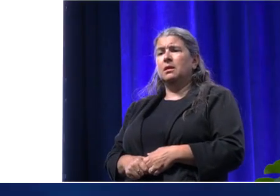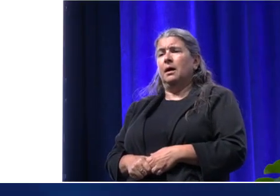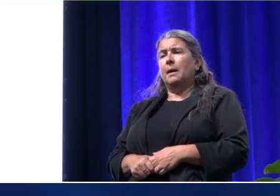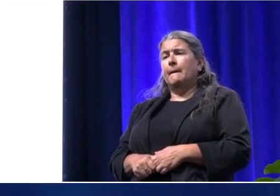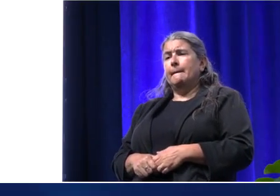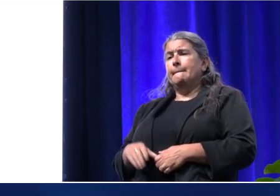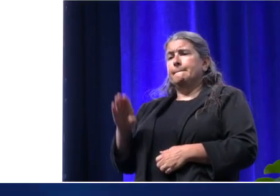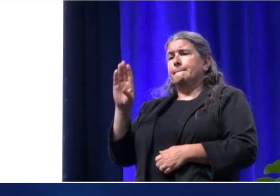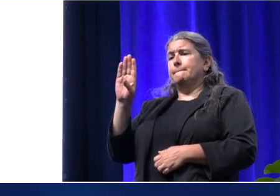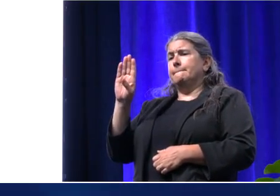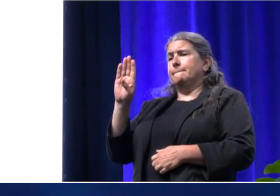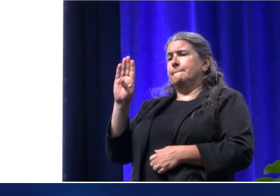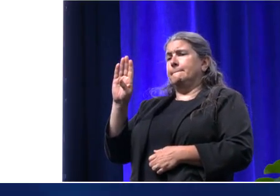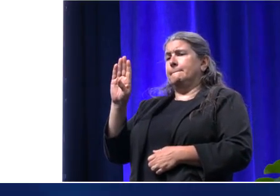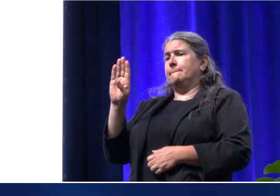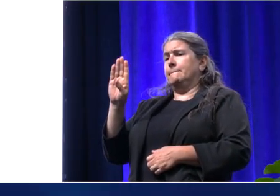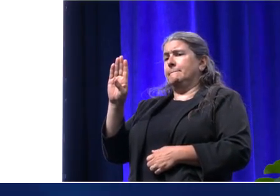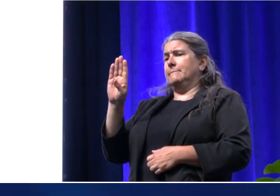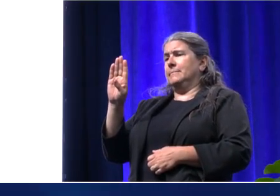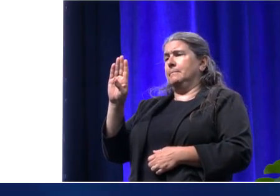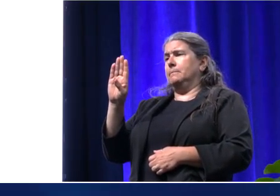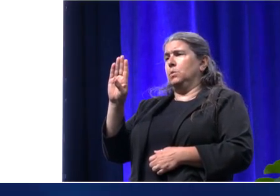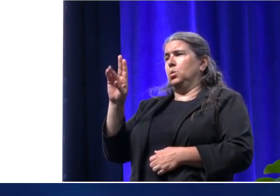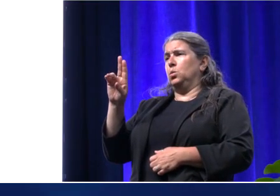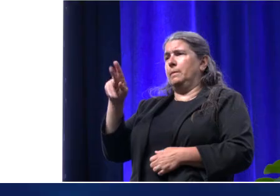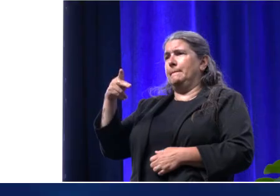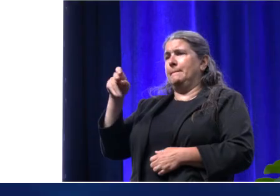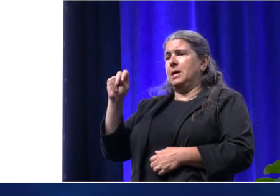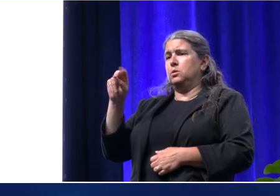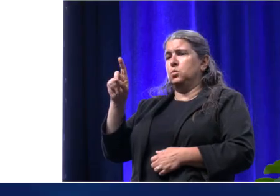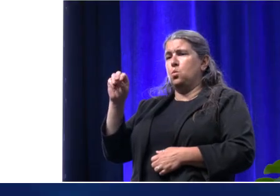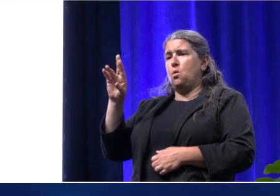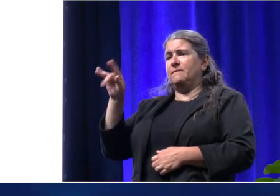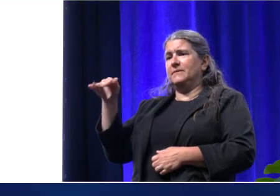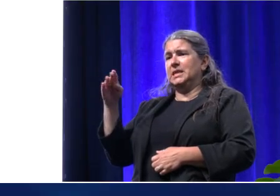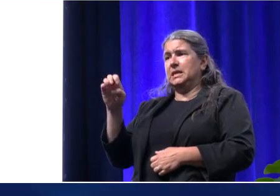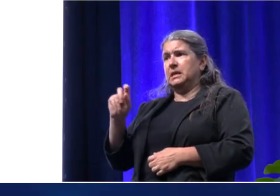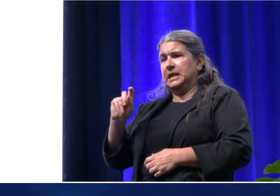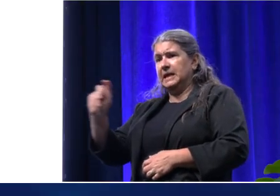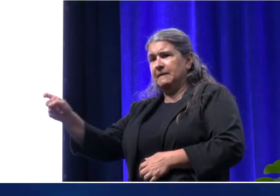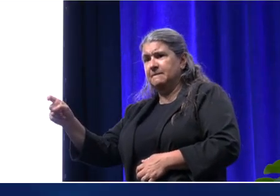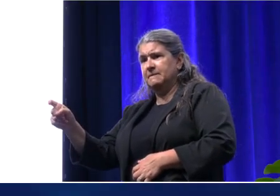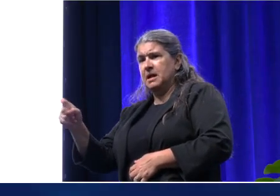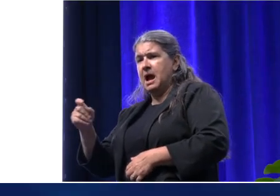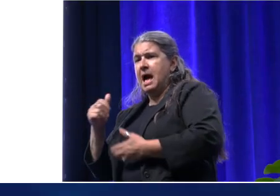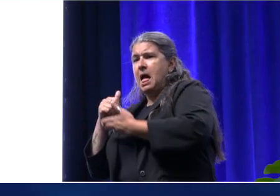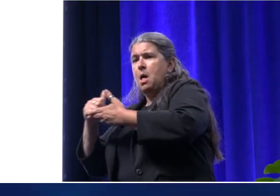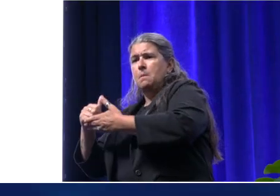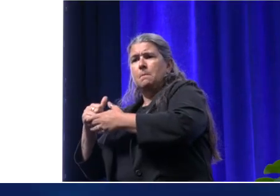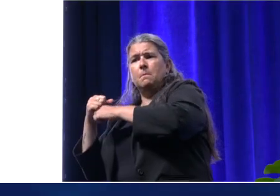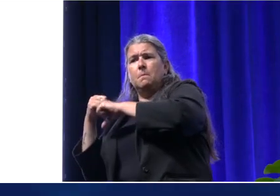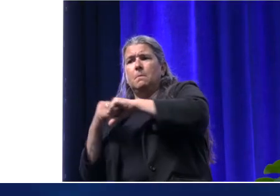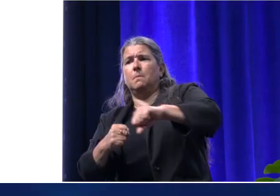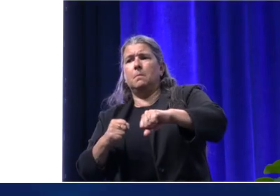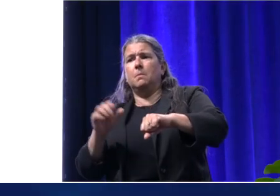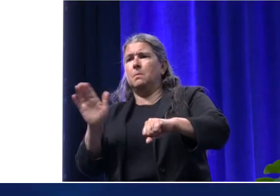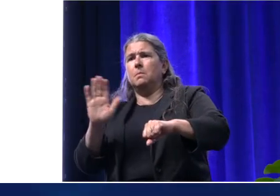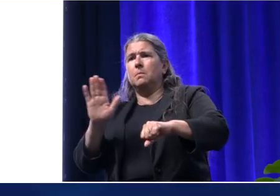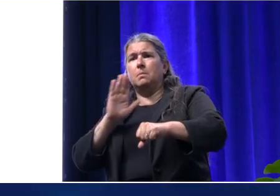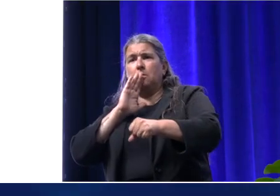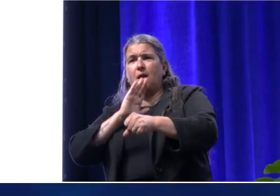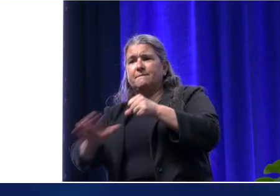because it's not good enough, it's oftentimes because people have been exposed chronically to all these